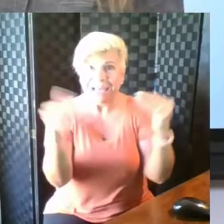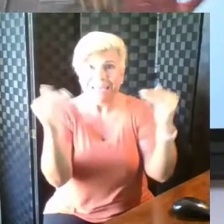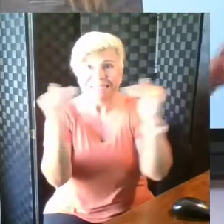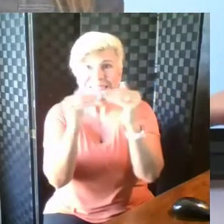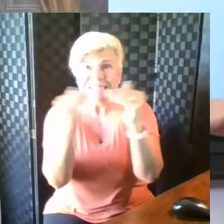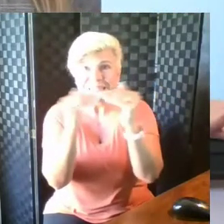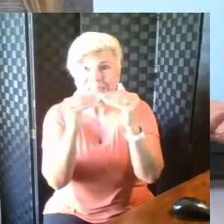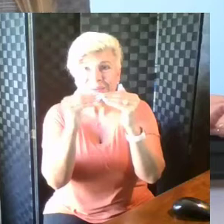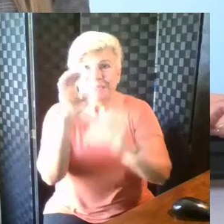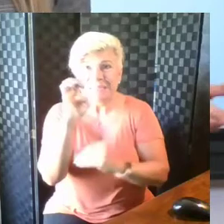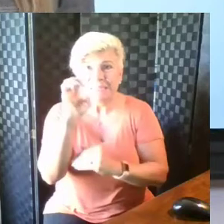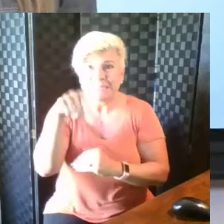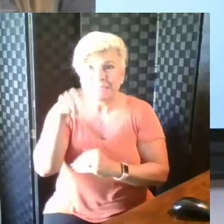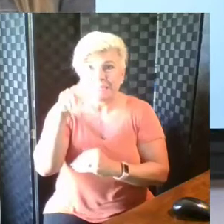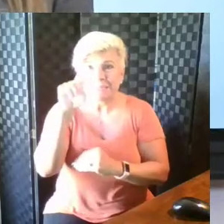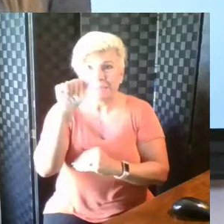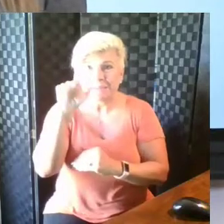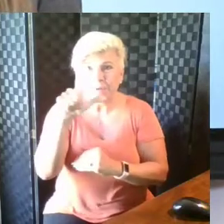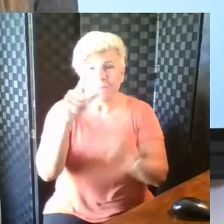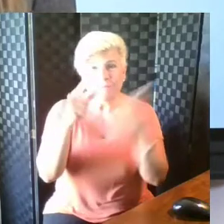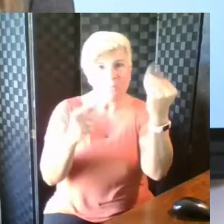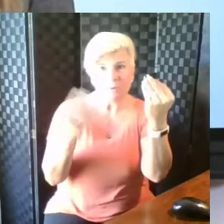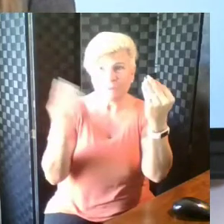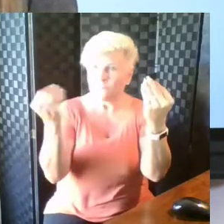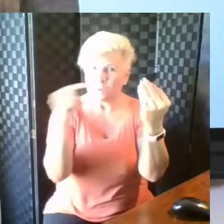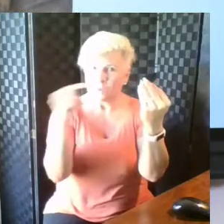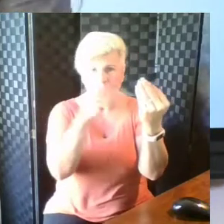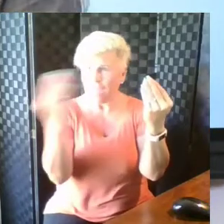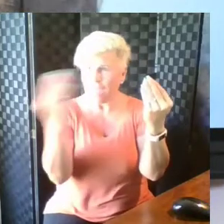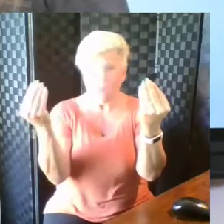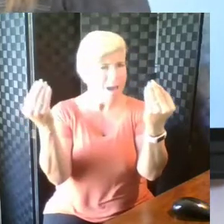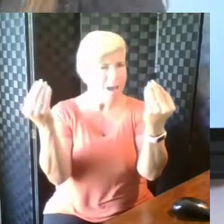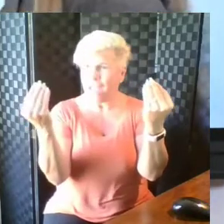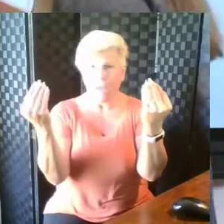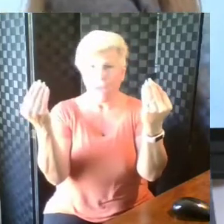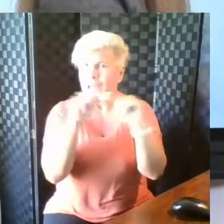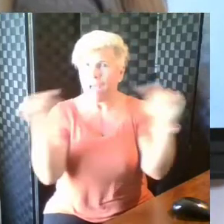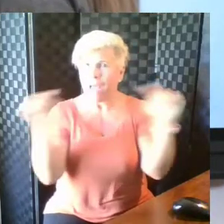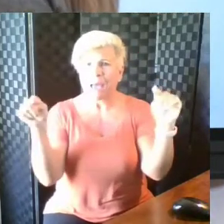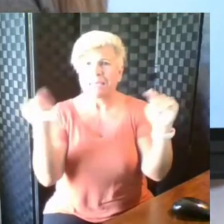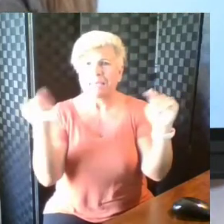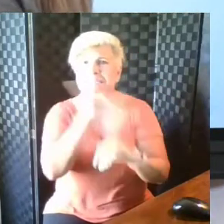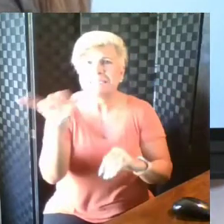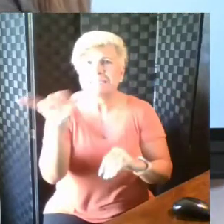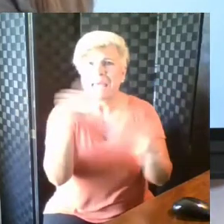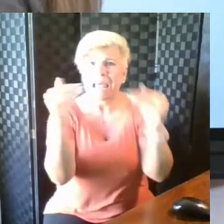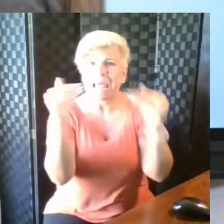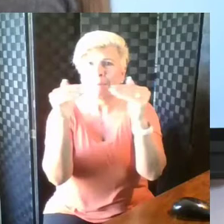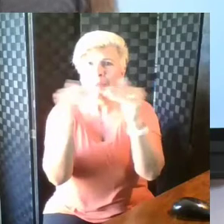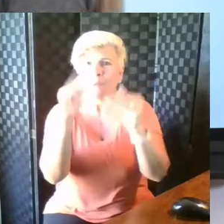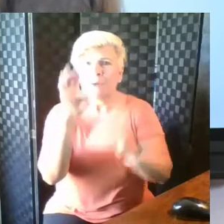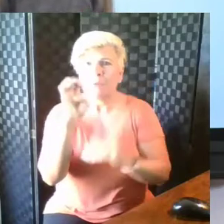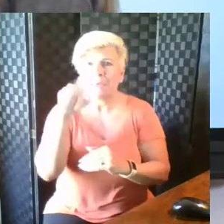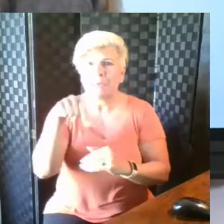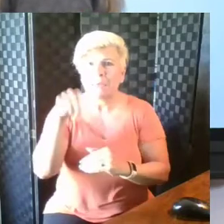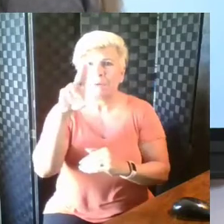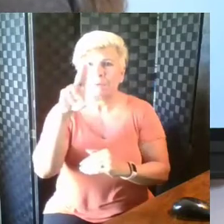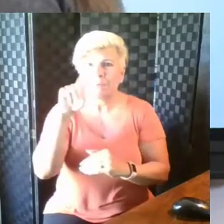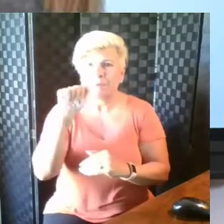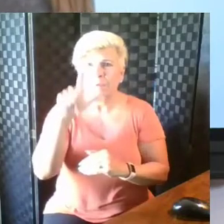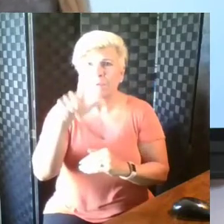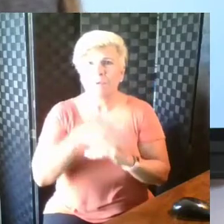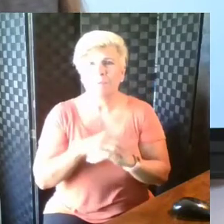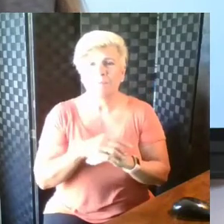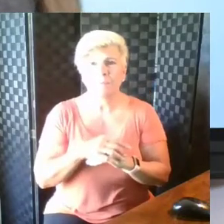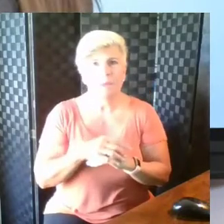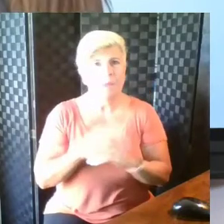14 is the same as 14. They have the same value. They mean the same thing. So these 2 groups are equal. So neither of them has fewer or